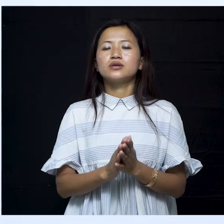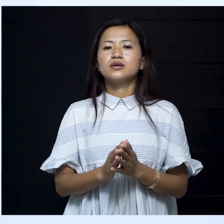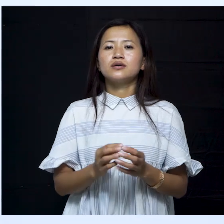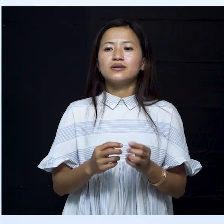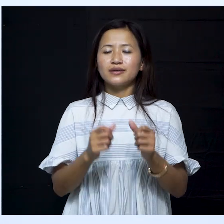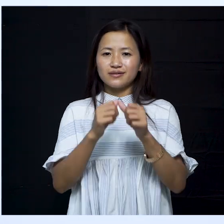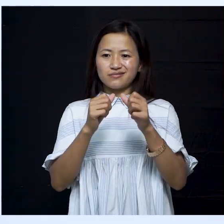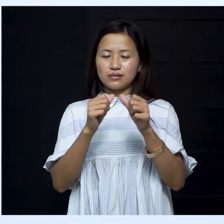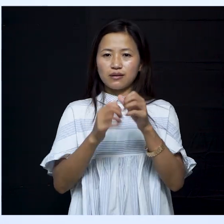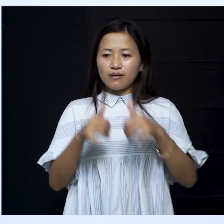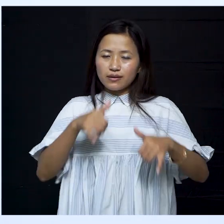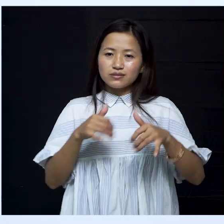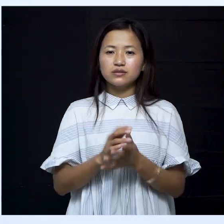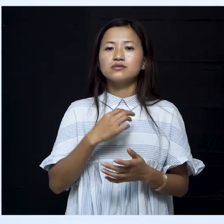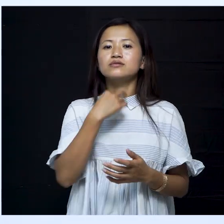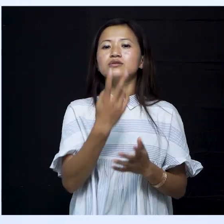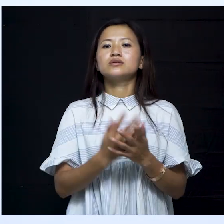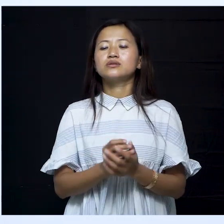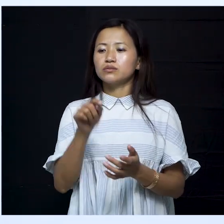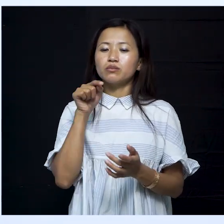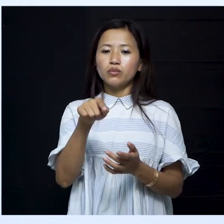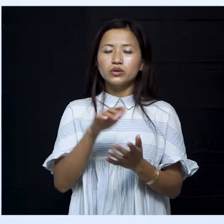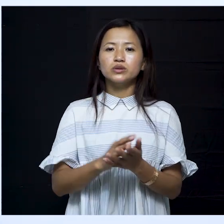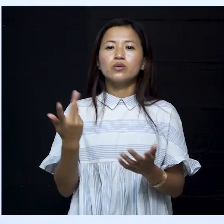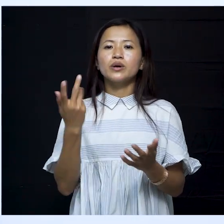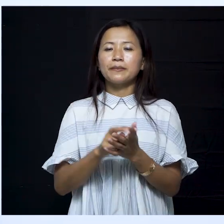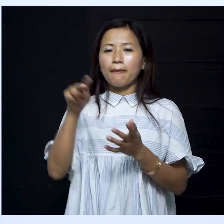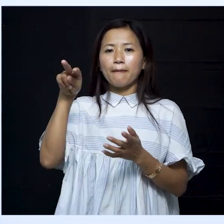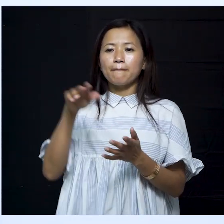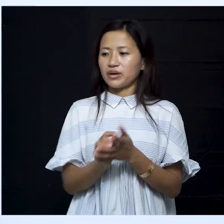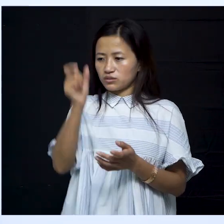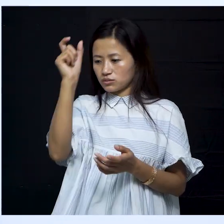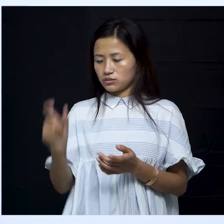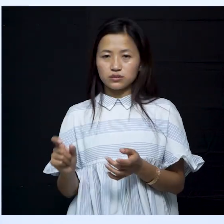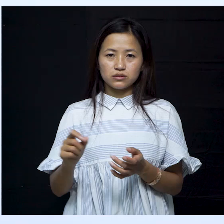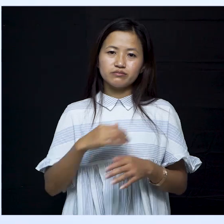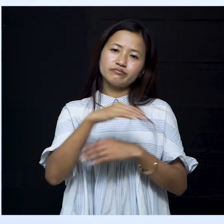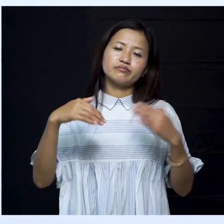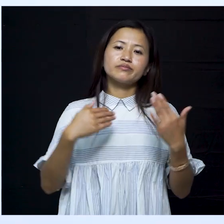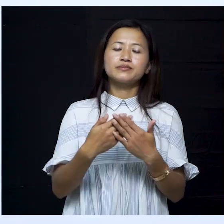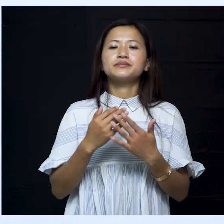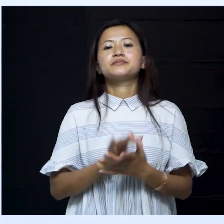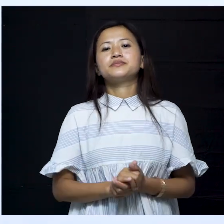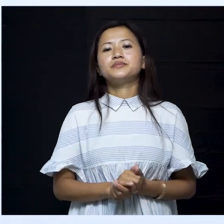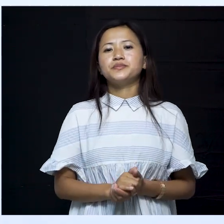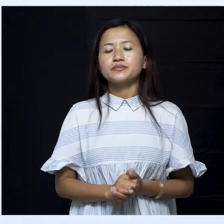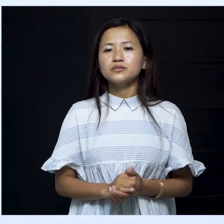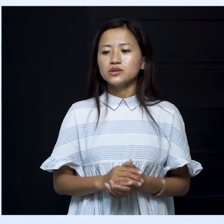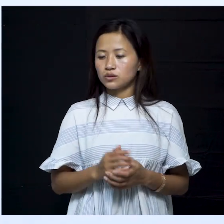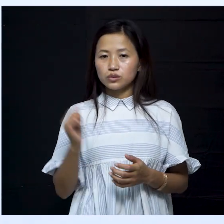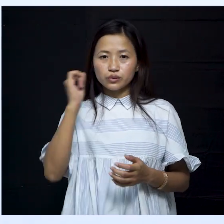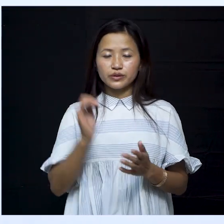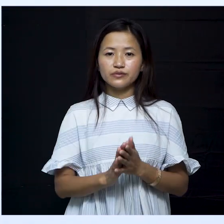the active voice and to the point where it does not mean words at all. So here we have the conflict,